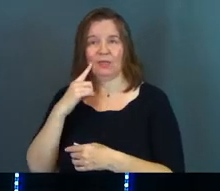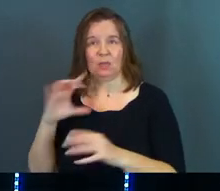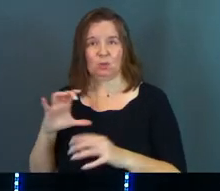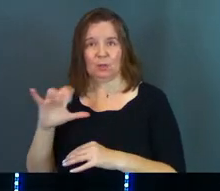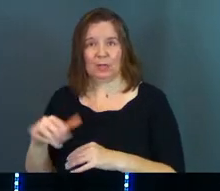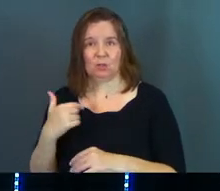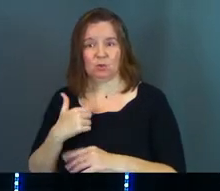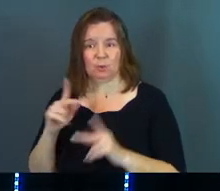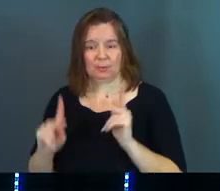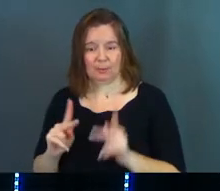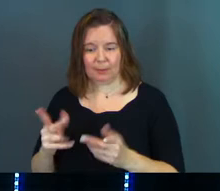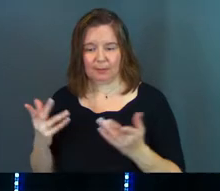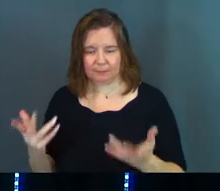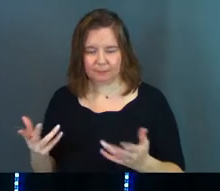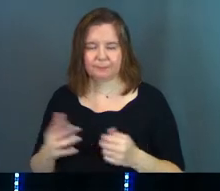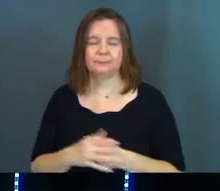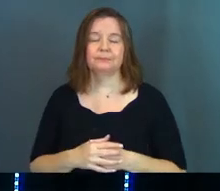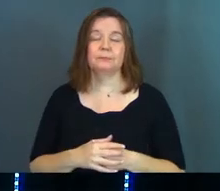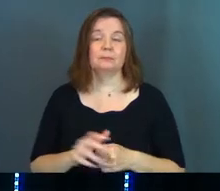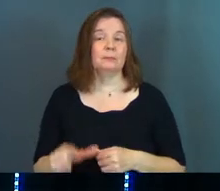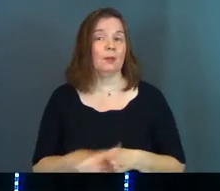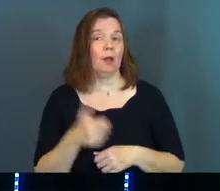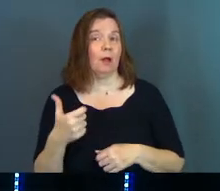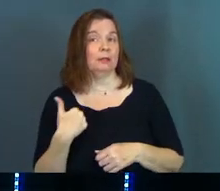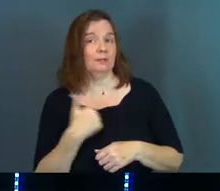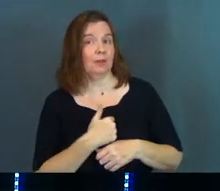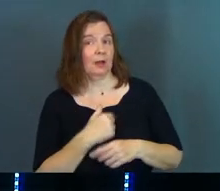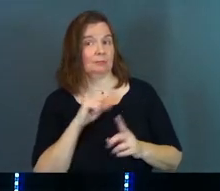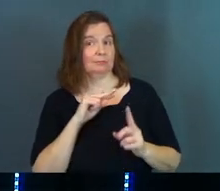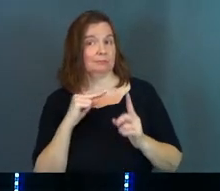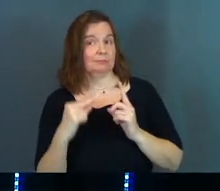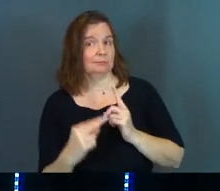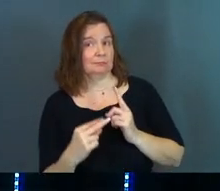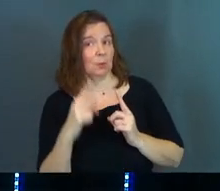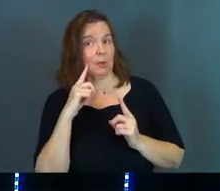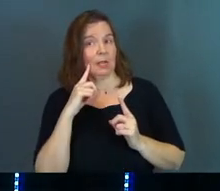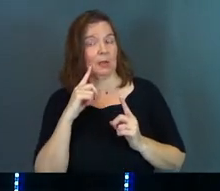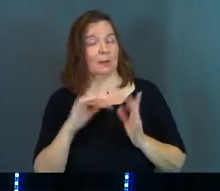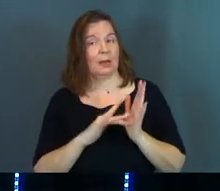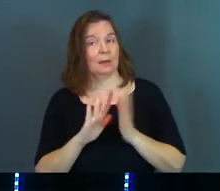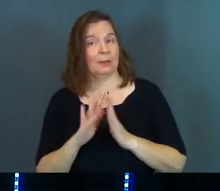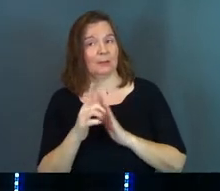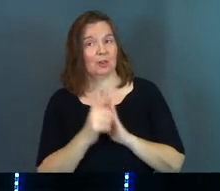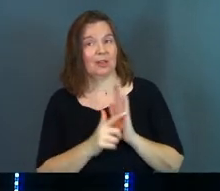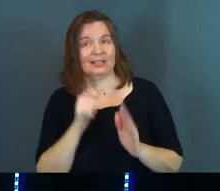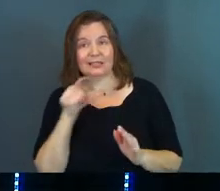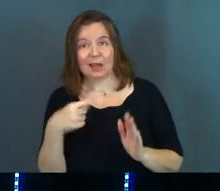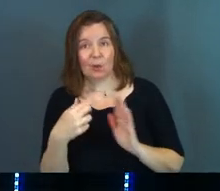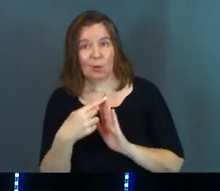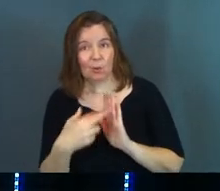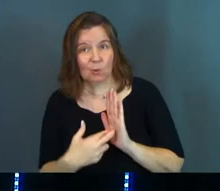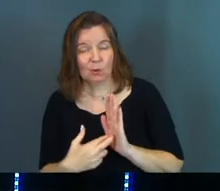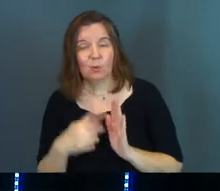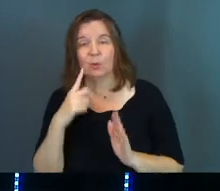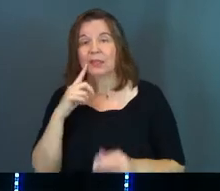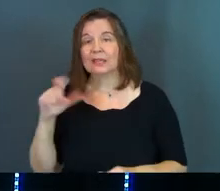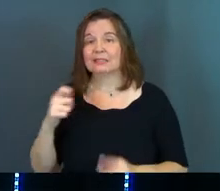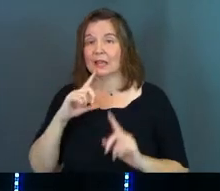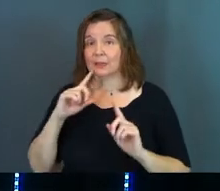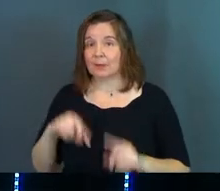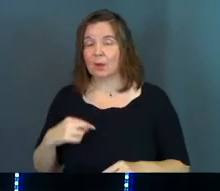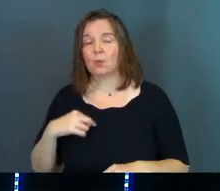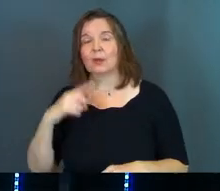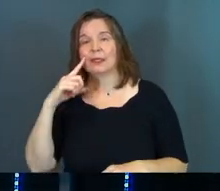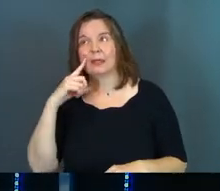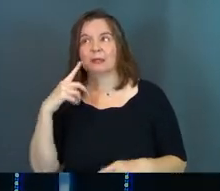is doing that towards his people. Others of us, when we hear about biblical law, it's not just rules. We think again of the Ten Commandments